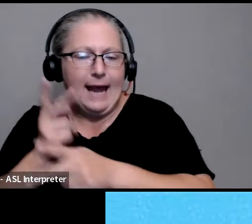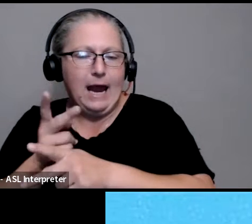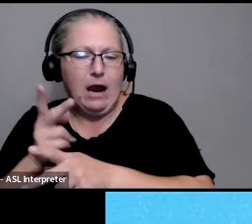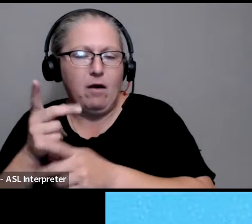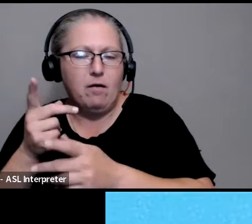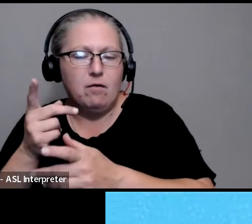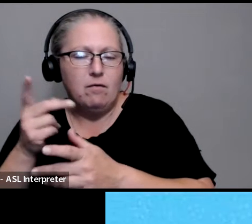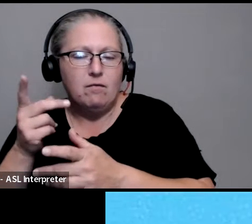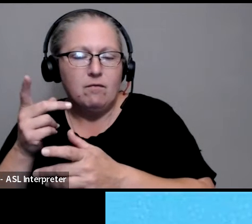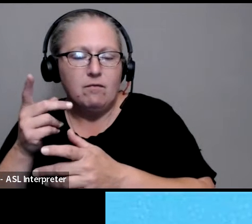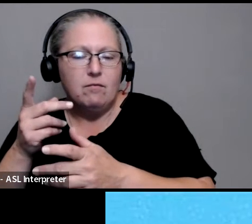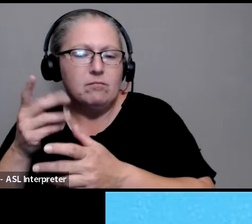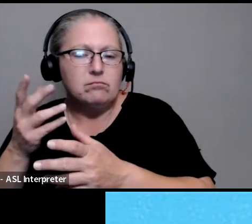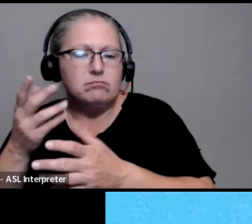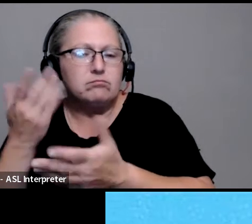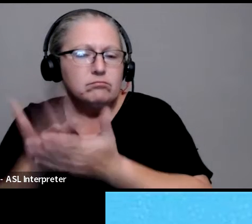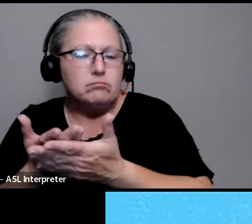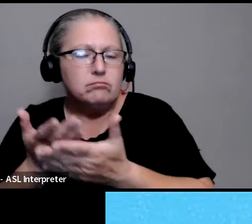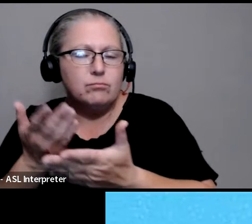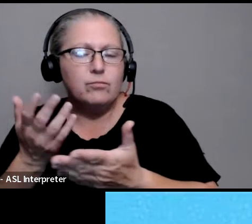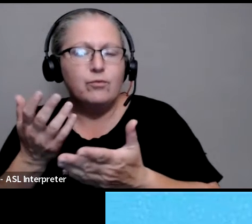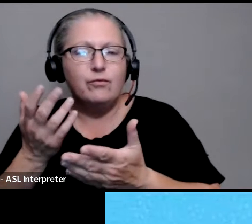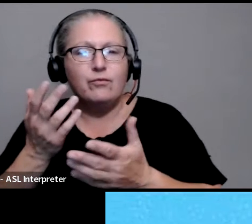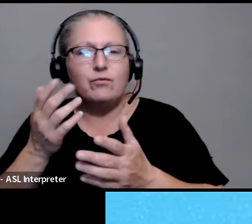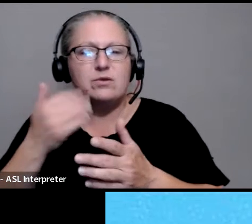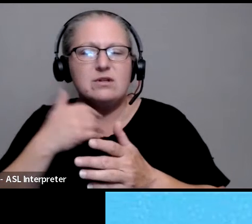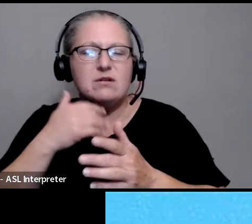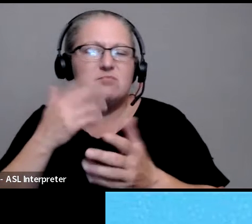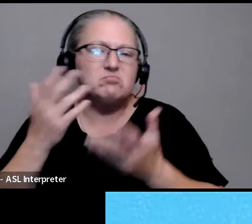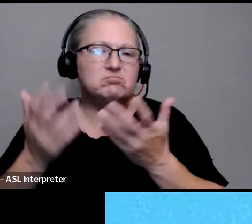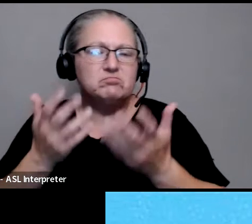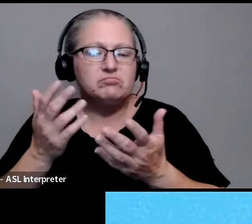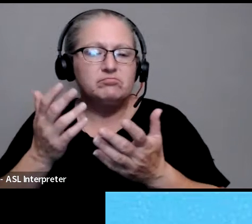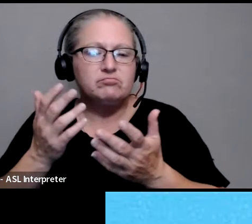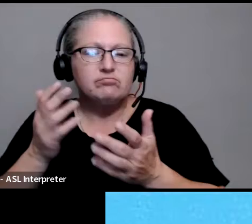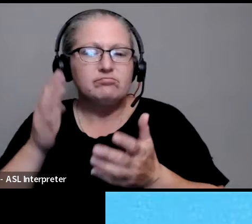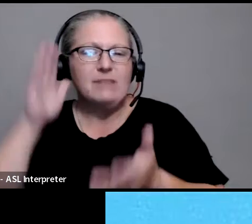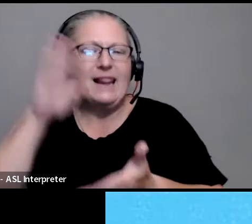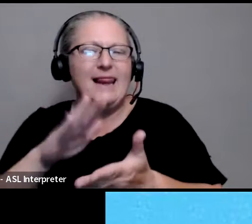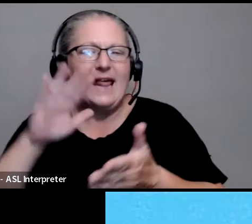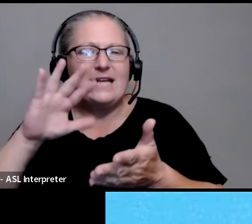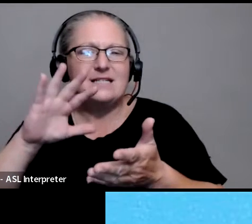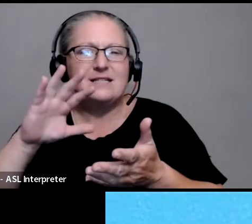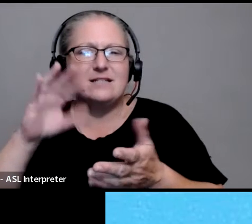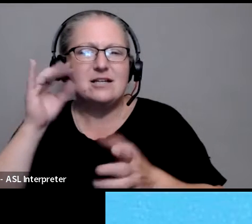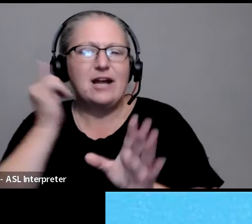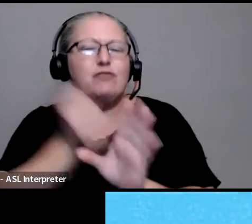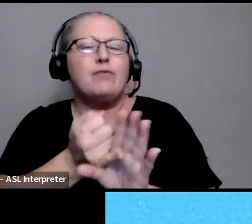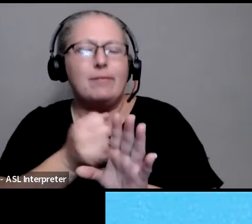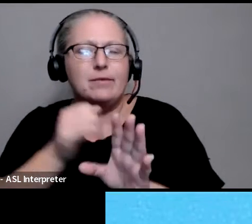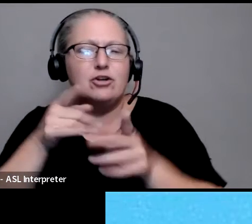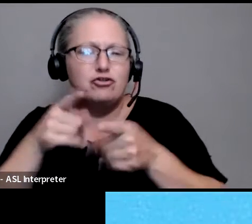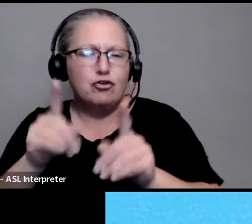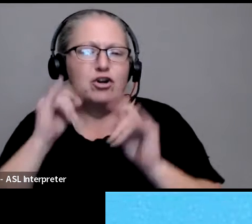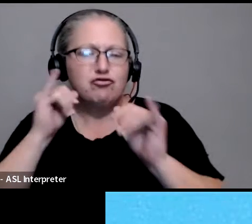before the classroom. So there is very little disruption to instructional time.